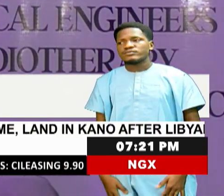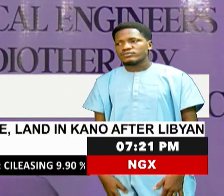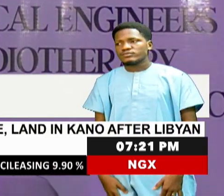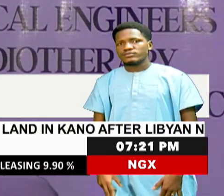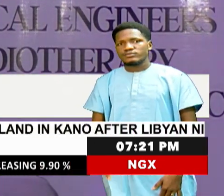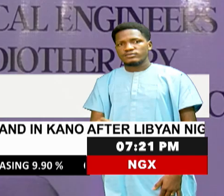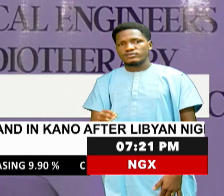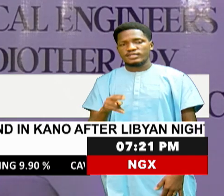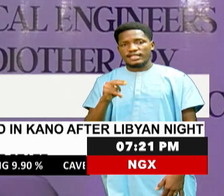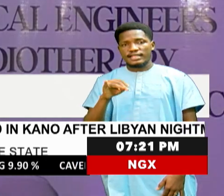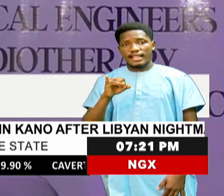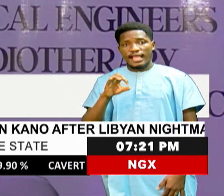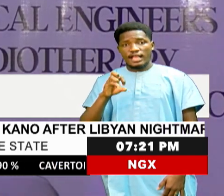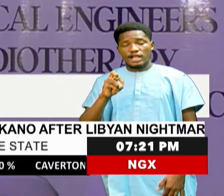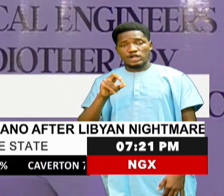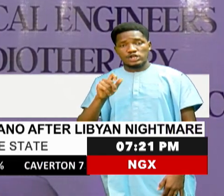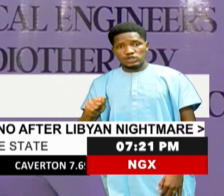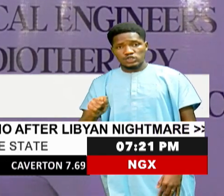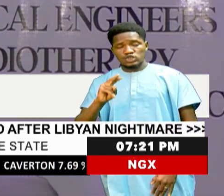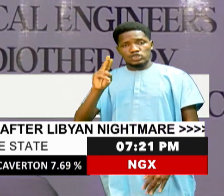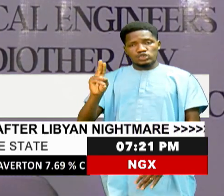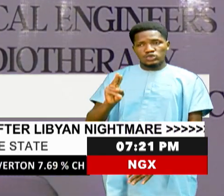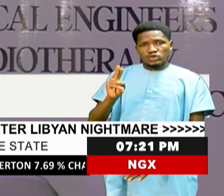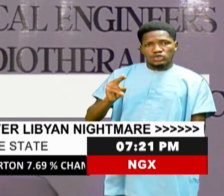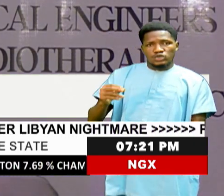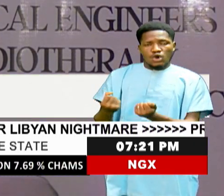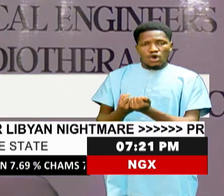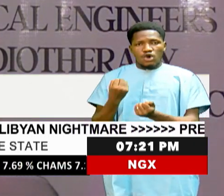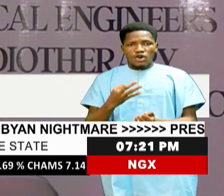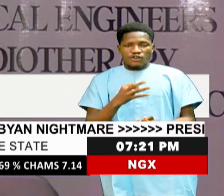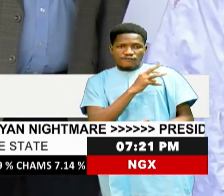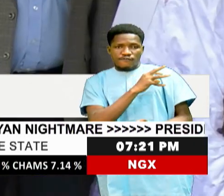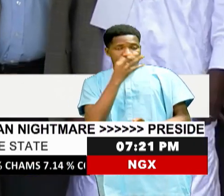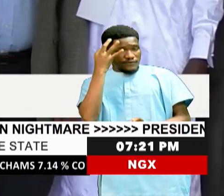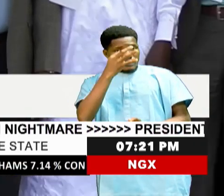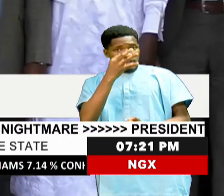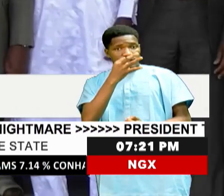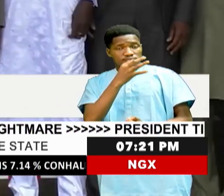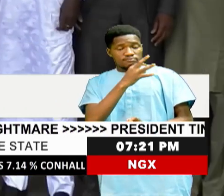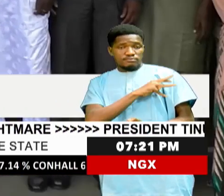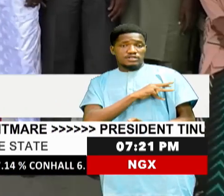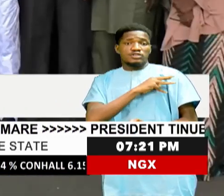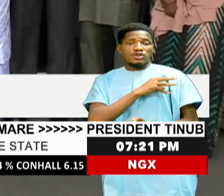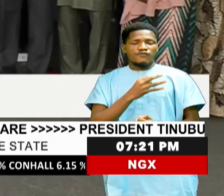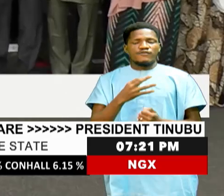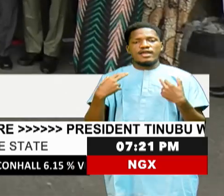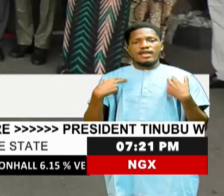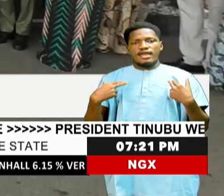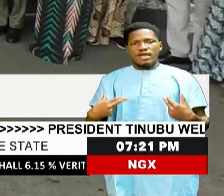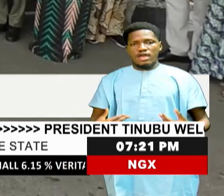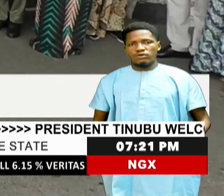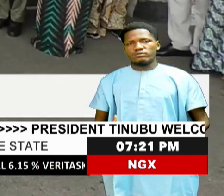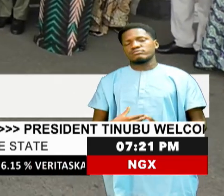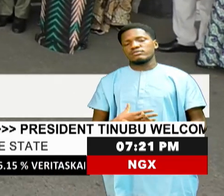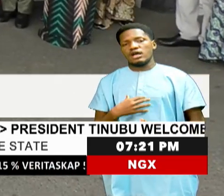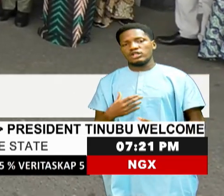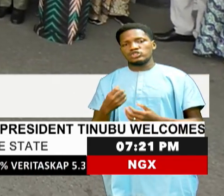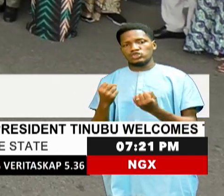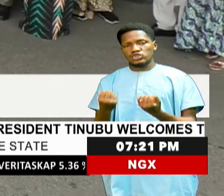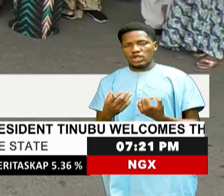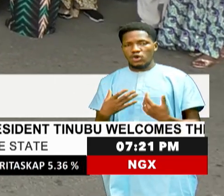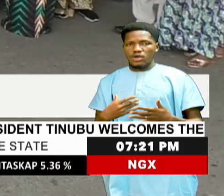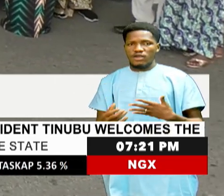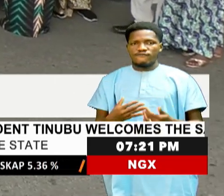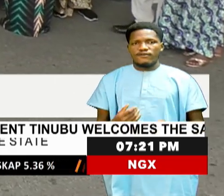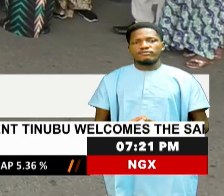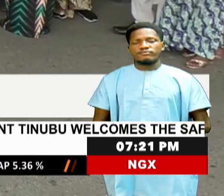NICRAT leverages the support of the Federal Ministry of Health and Social Welfare to ensure all categories of healthcare workers in the country